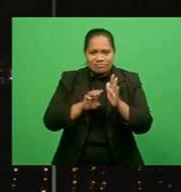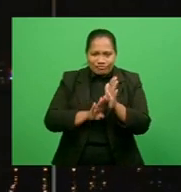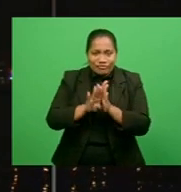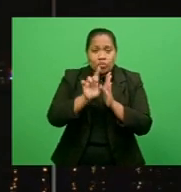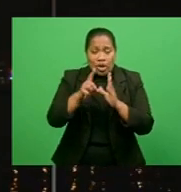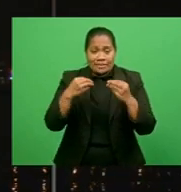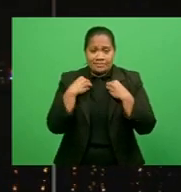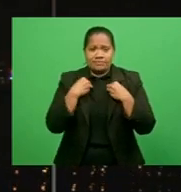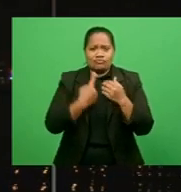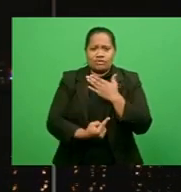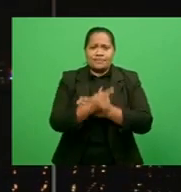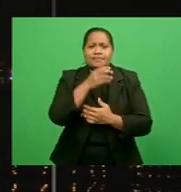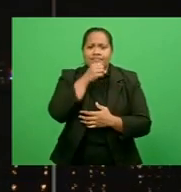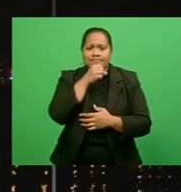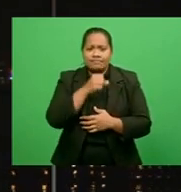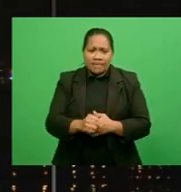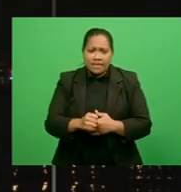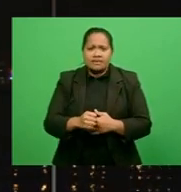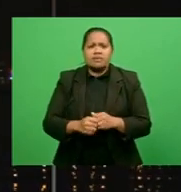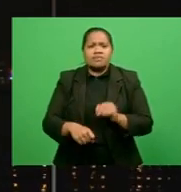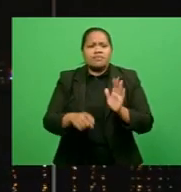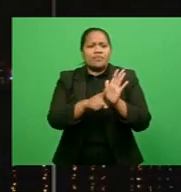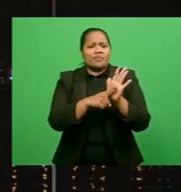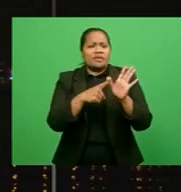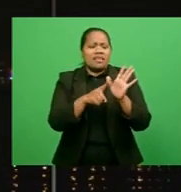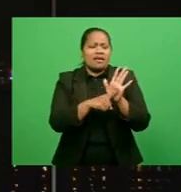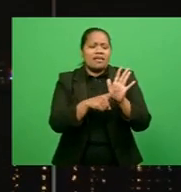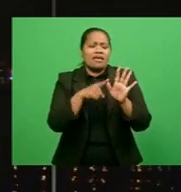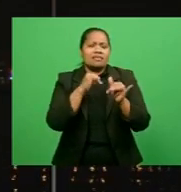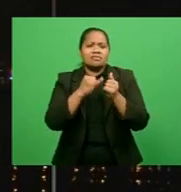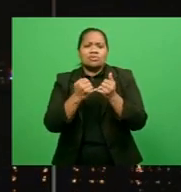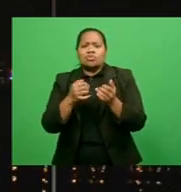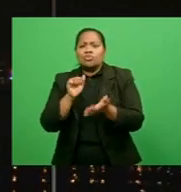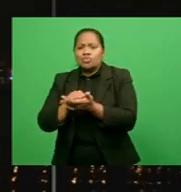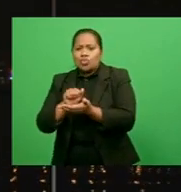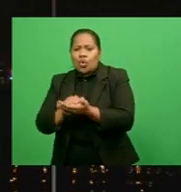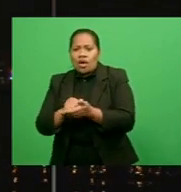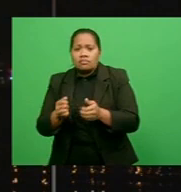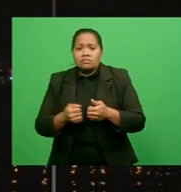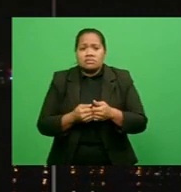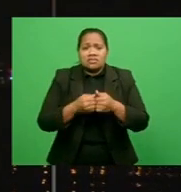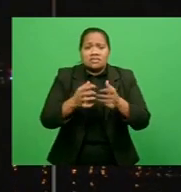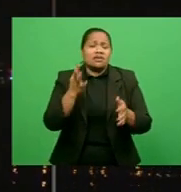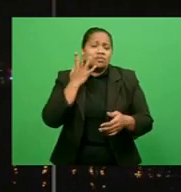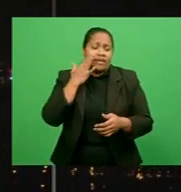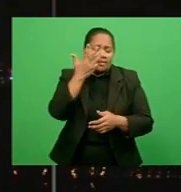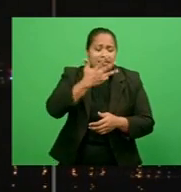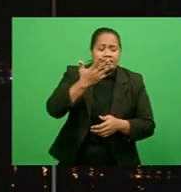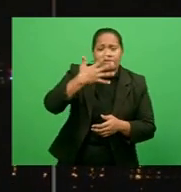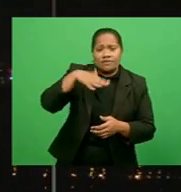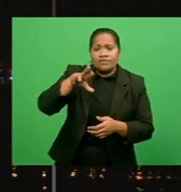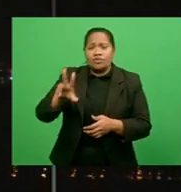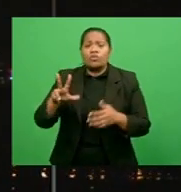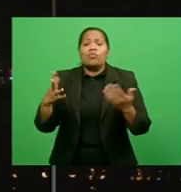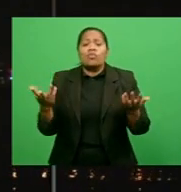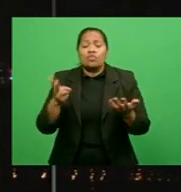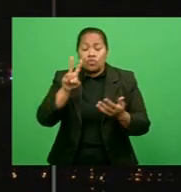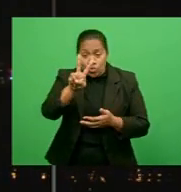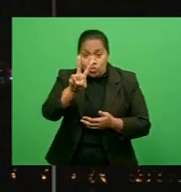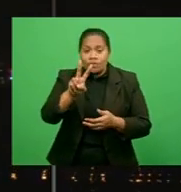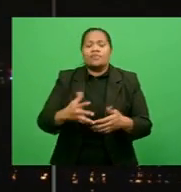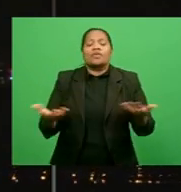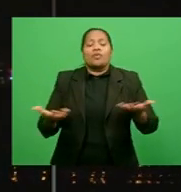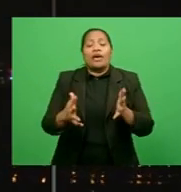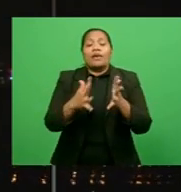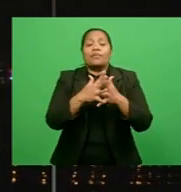business, a menswear specialist, Lala's store, which began operation in 1952 in Waimanu Road, SUVA. Director Ramesh